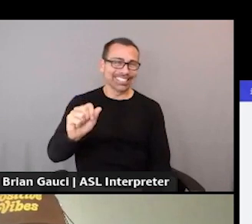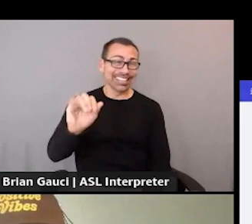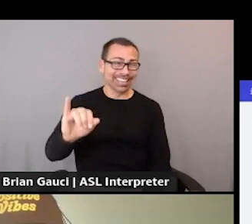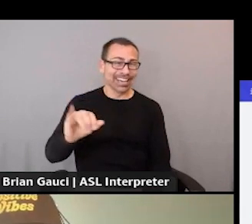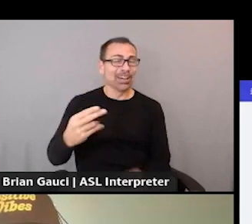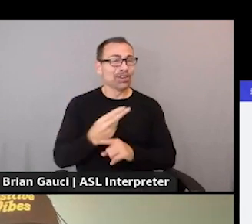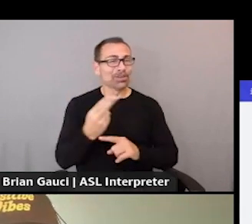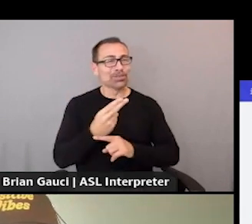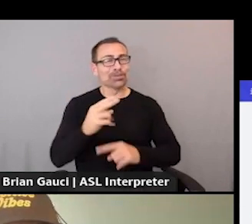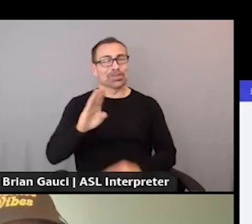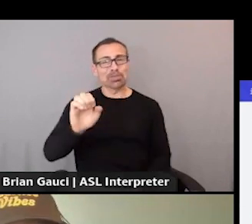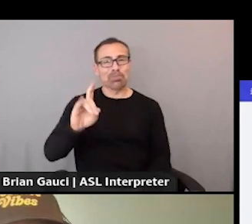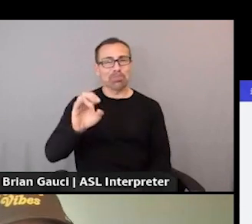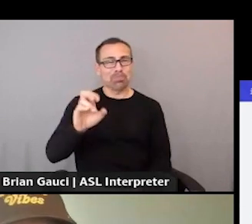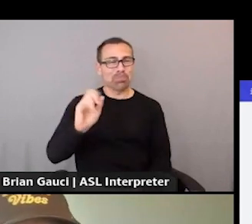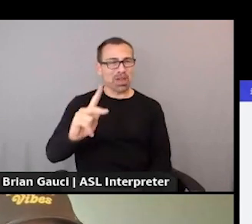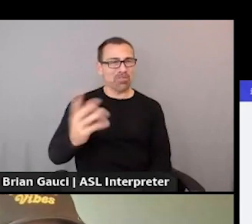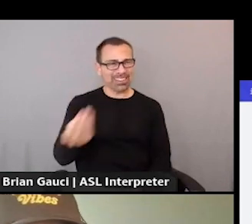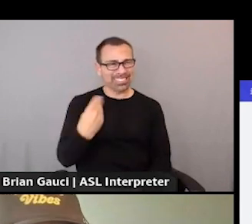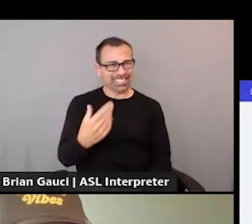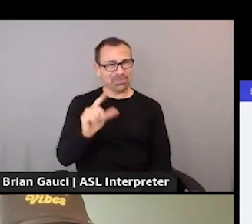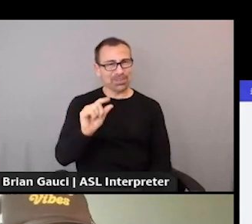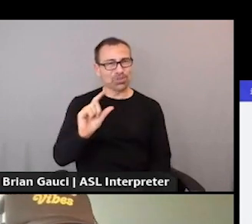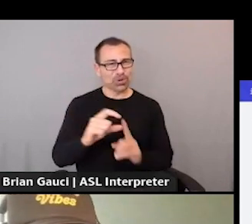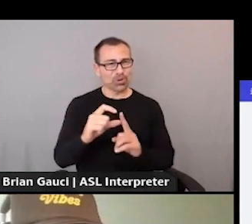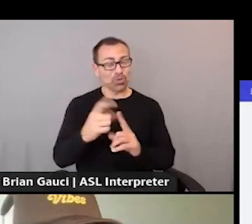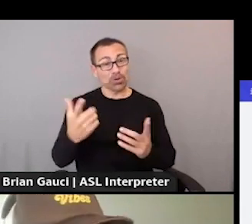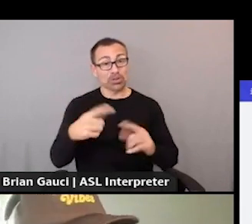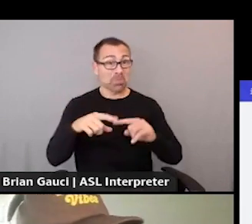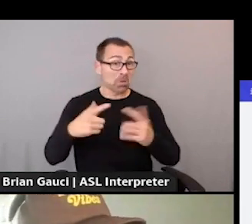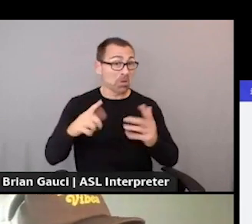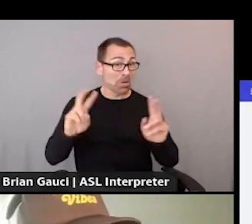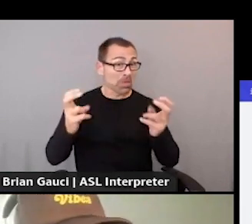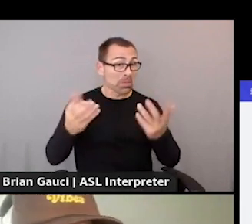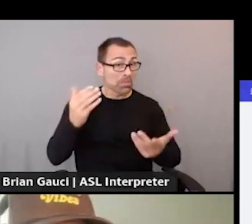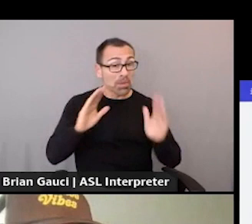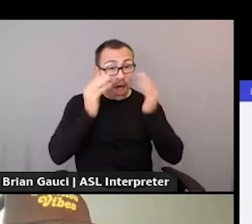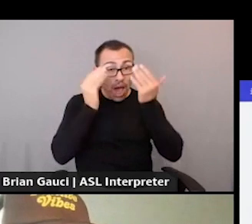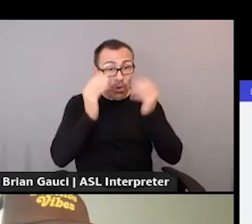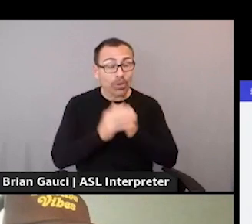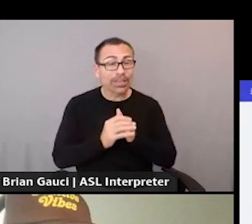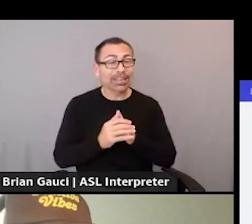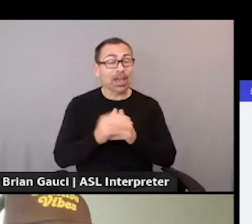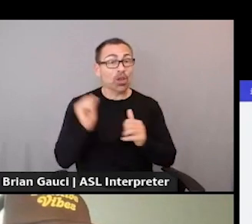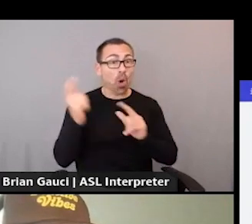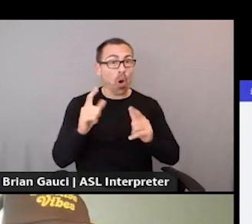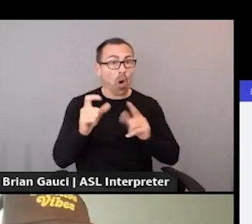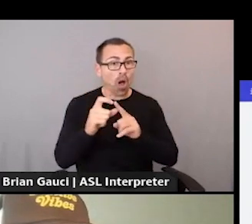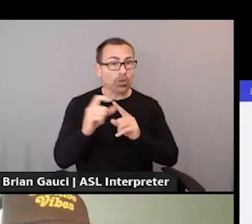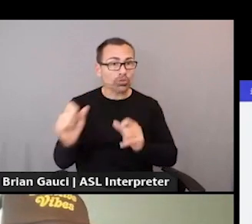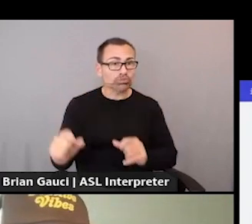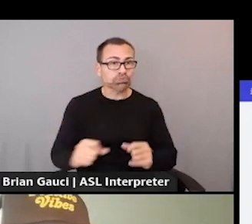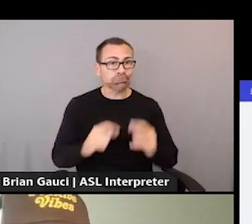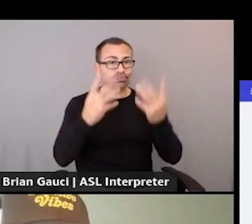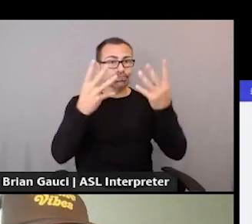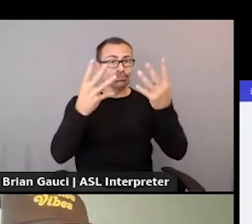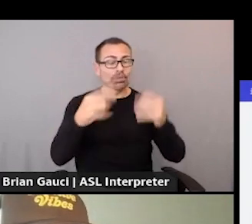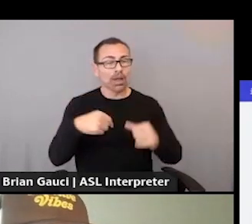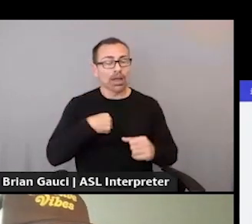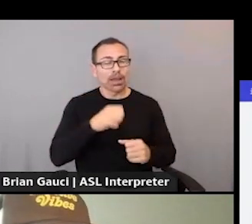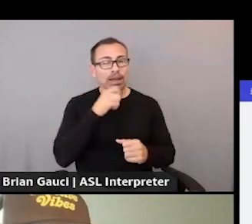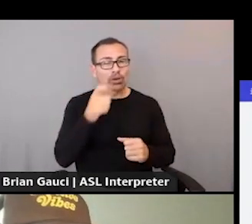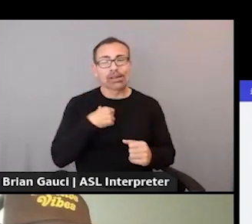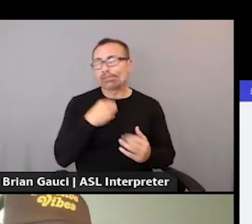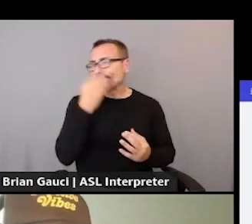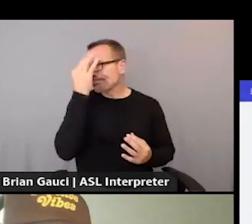20 words based off of a theme, maybe Halloween. And all those words will come back. And that way I don't have to sit here and ponder over what